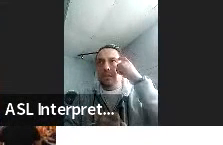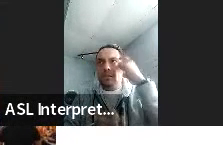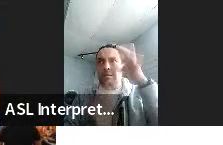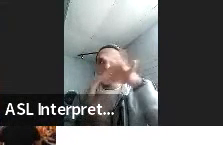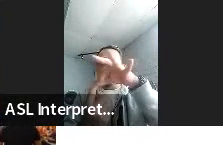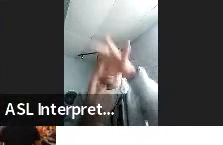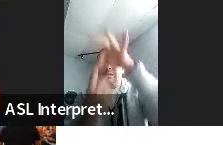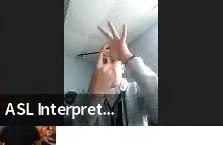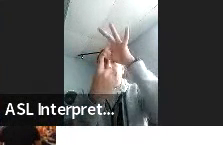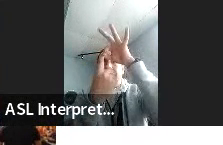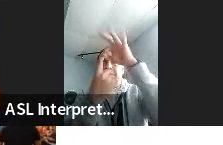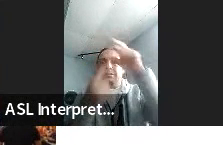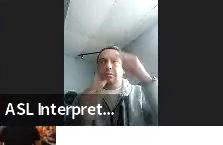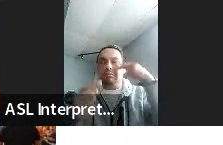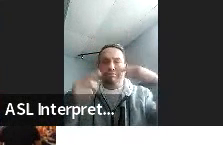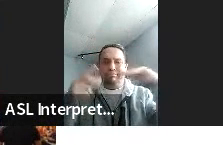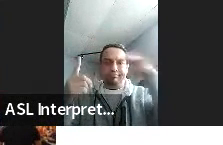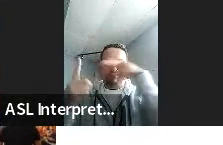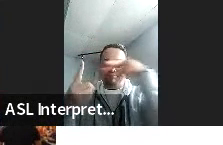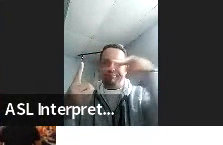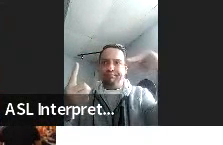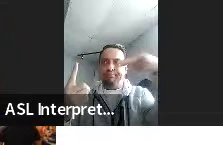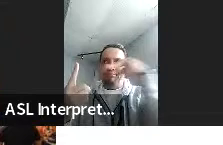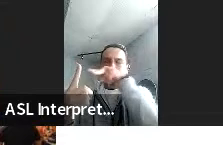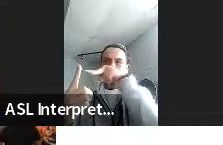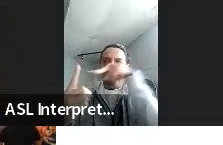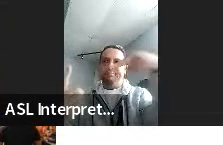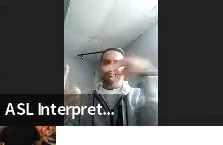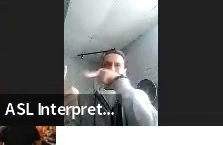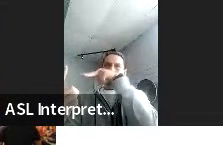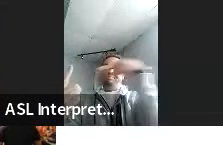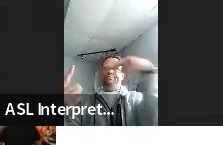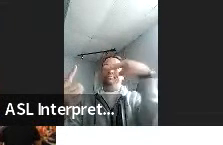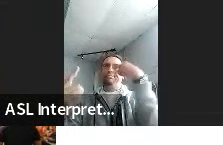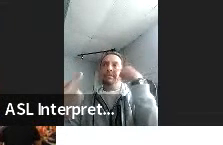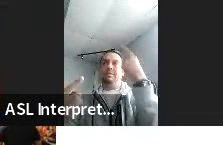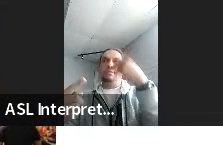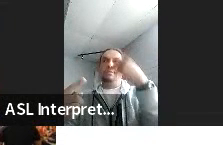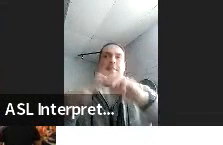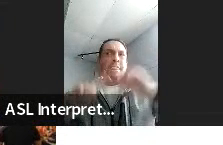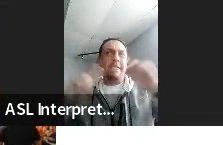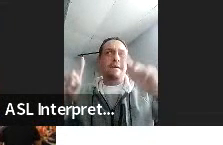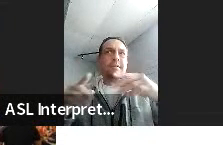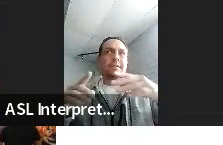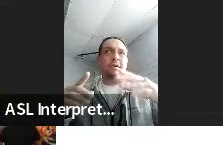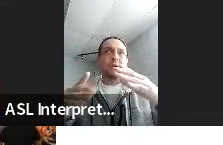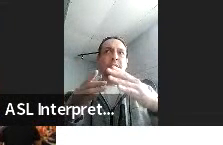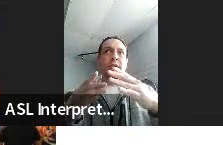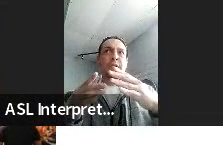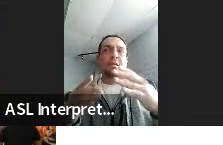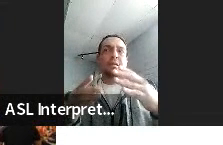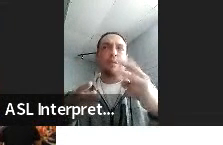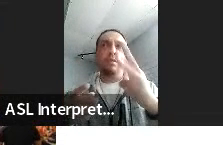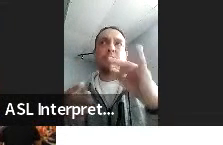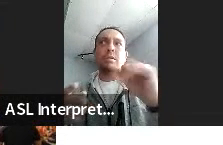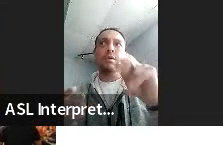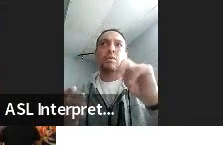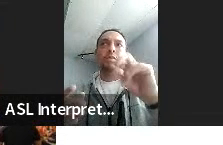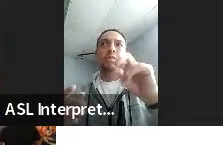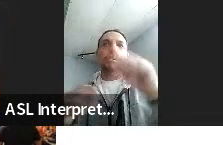like observation decks or thinking about a large conversion where different wings of a building with different elevator banks may serve different